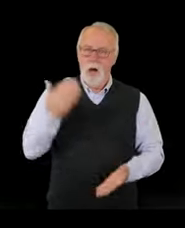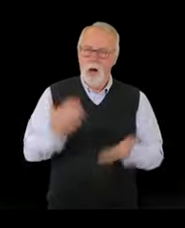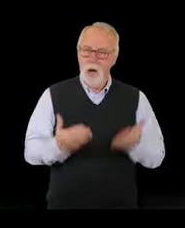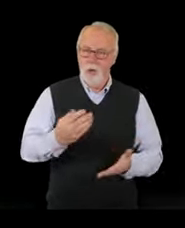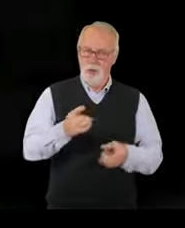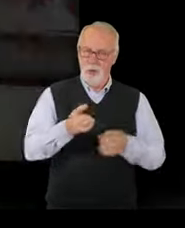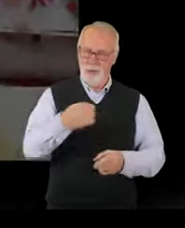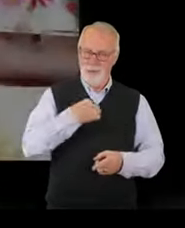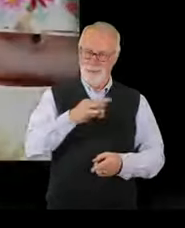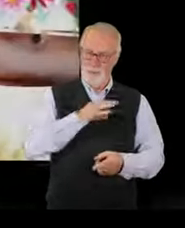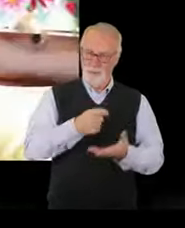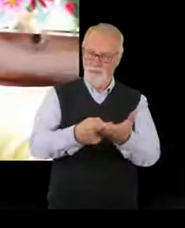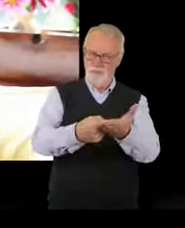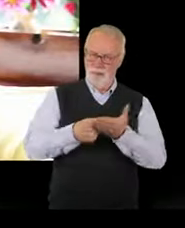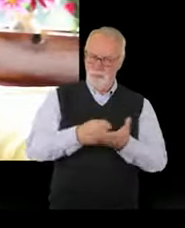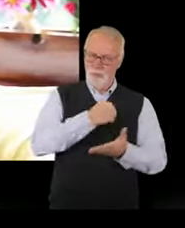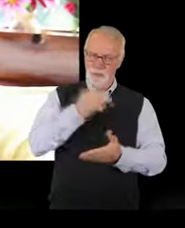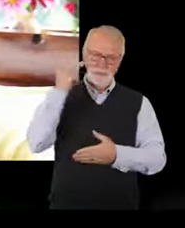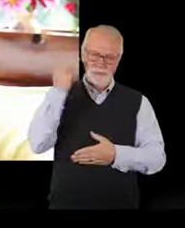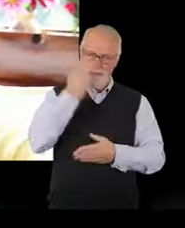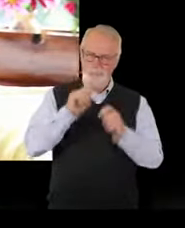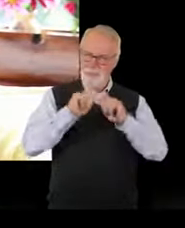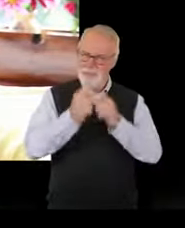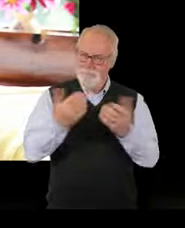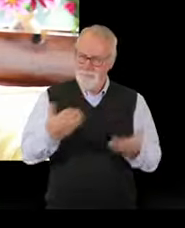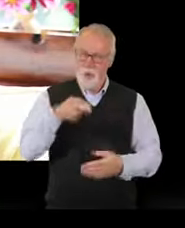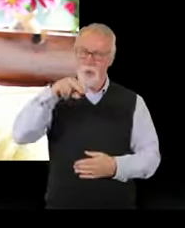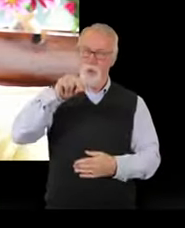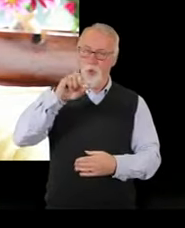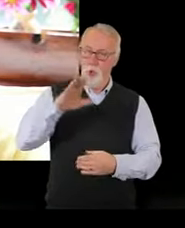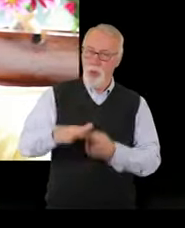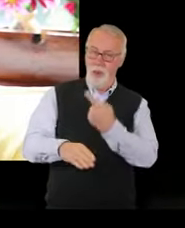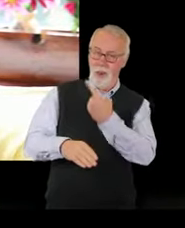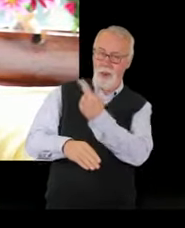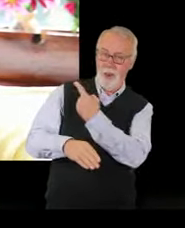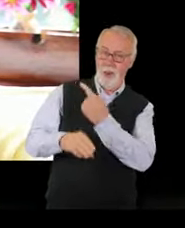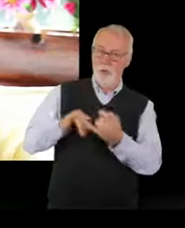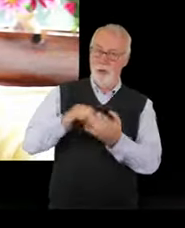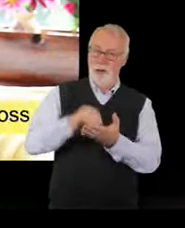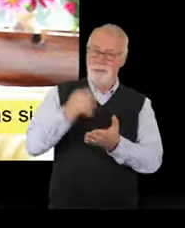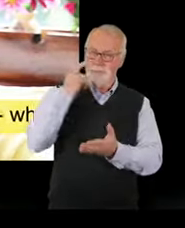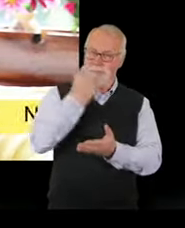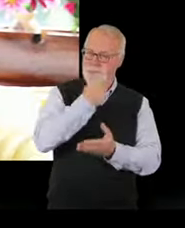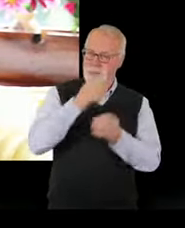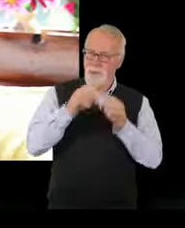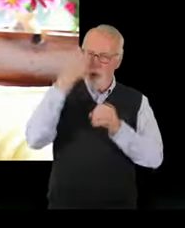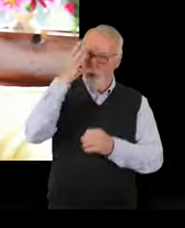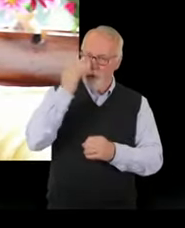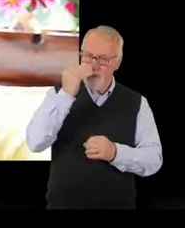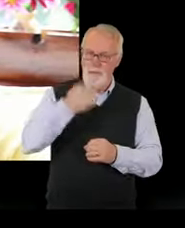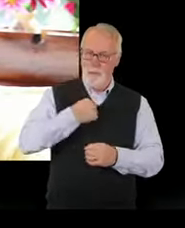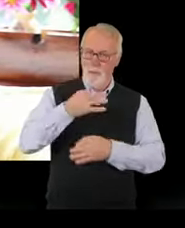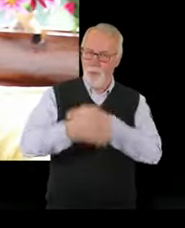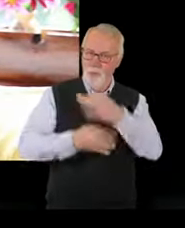to the sensory support team? I went to the doctors and they mentioned that I should register as being blind.